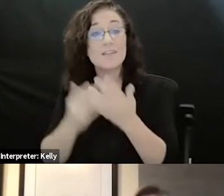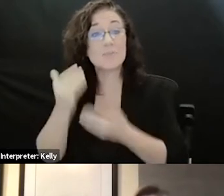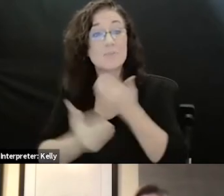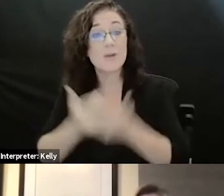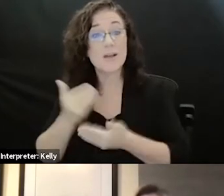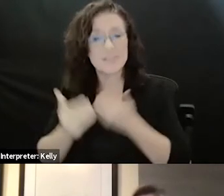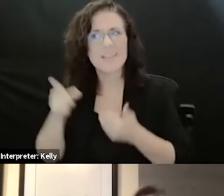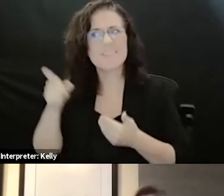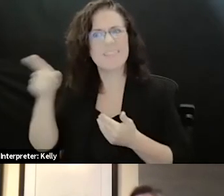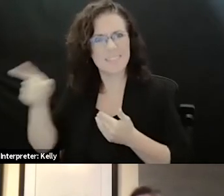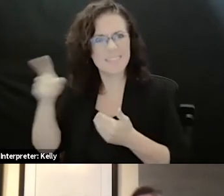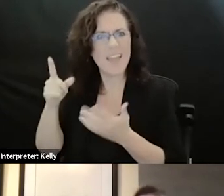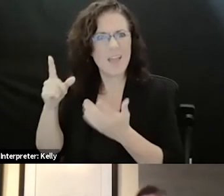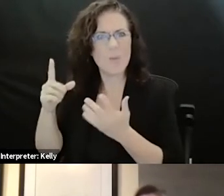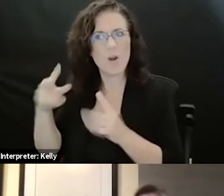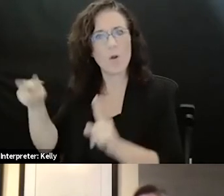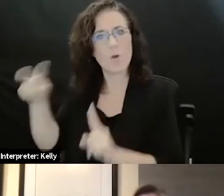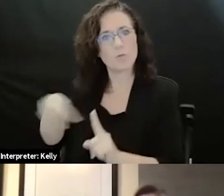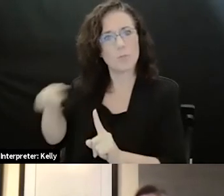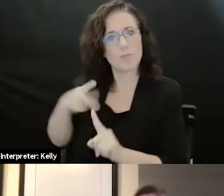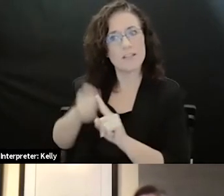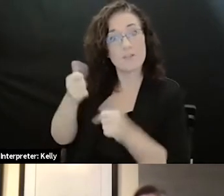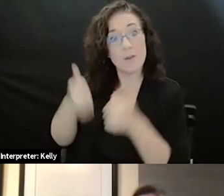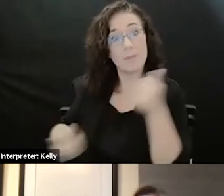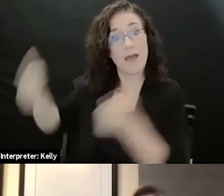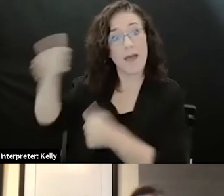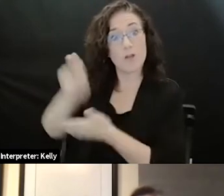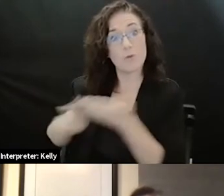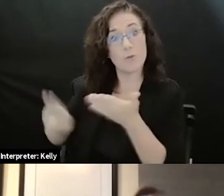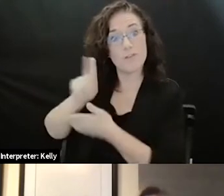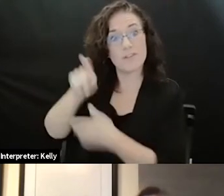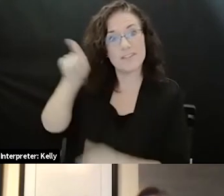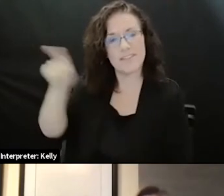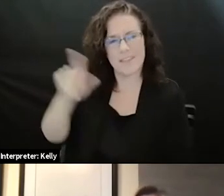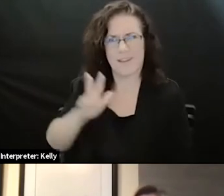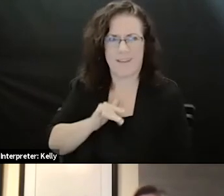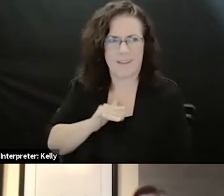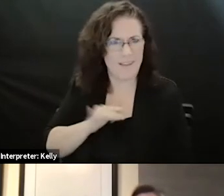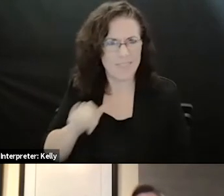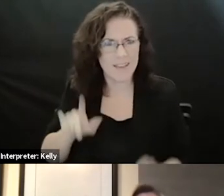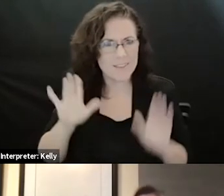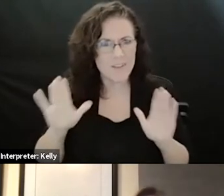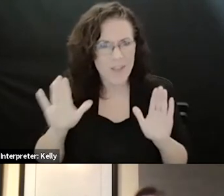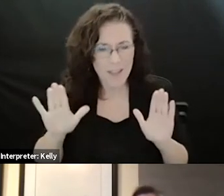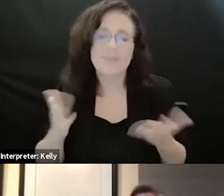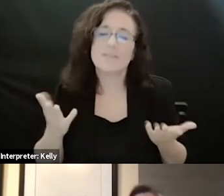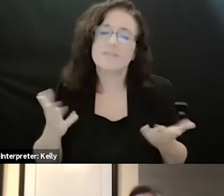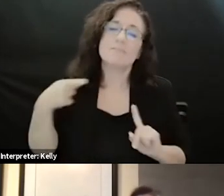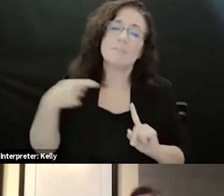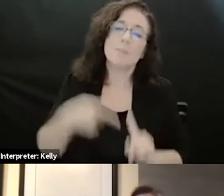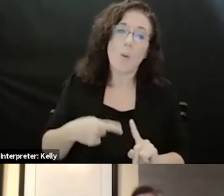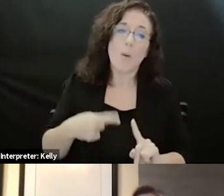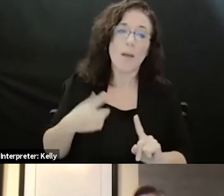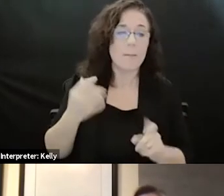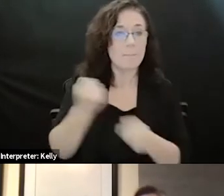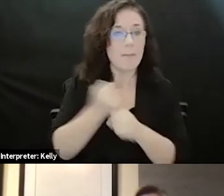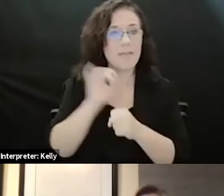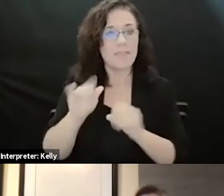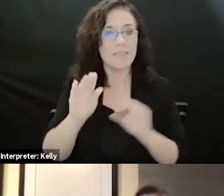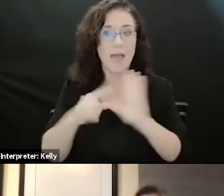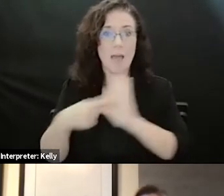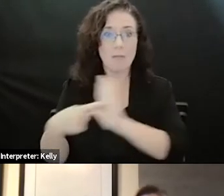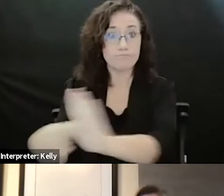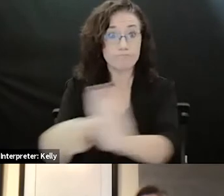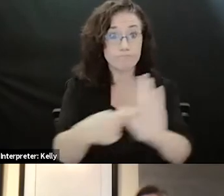town so the more that we are doing that and also you know again with everything you're doing letting some transparency letting some uh